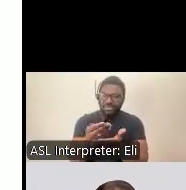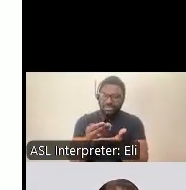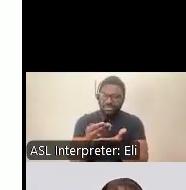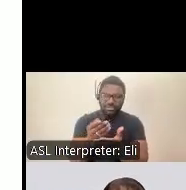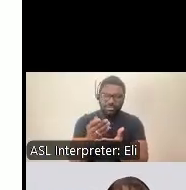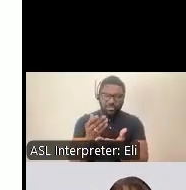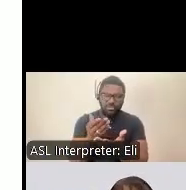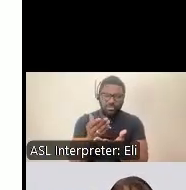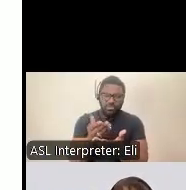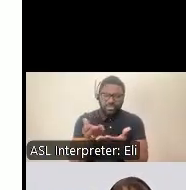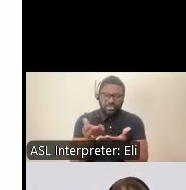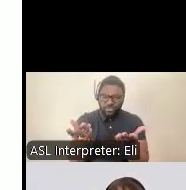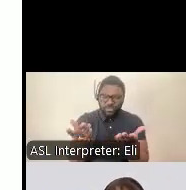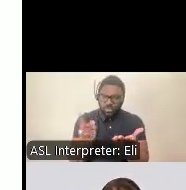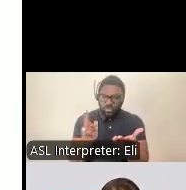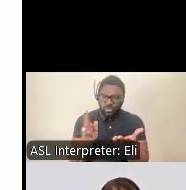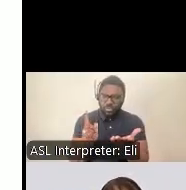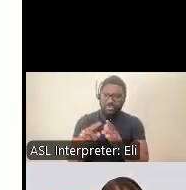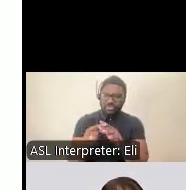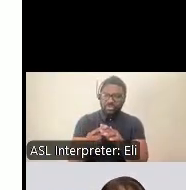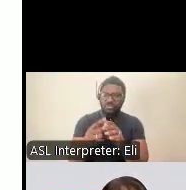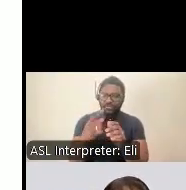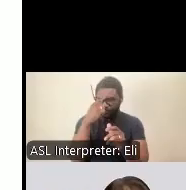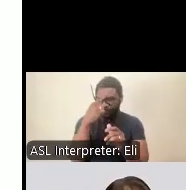mental health needs?